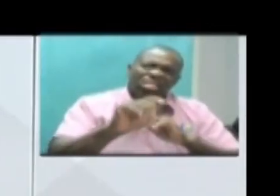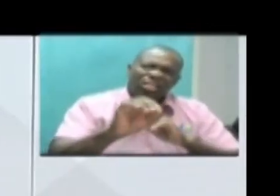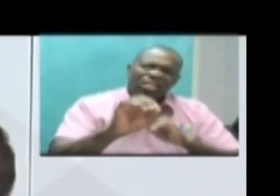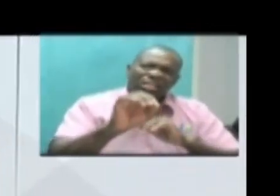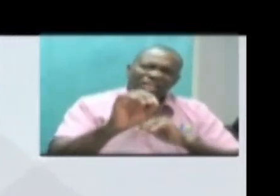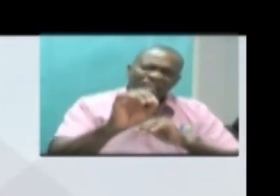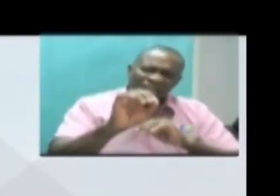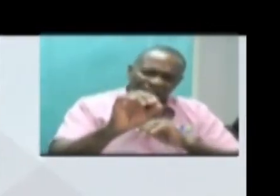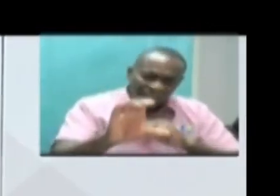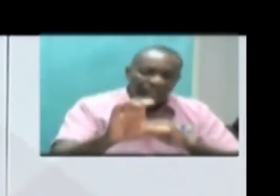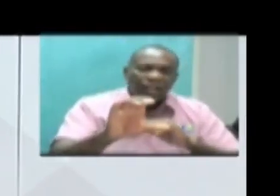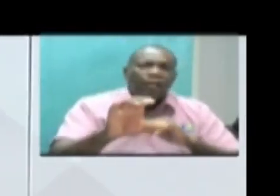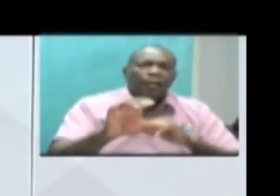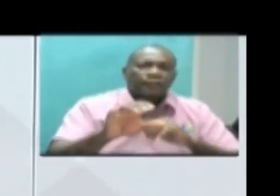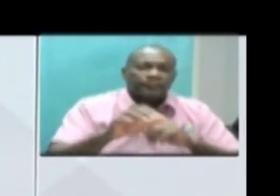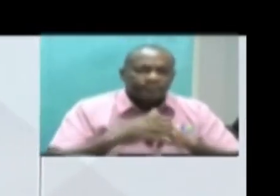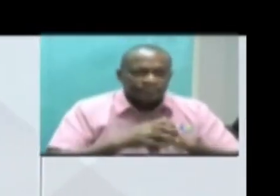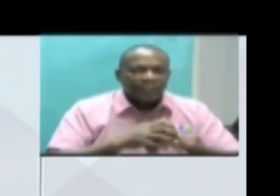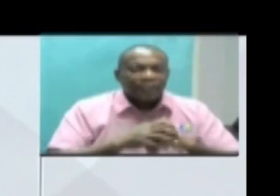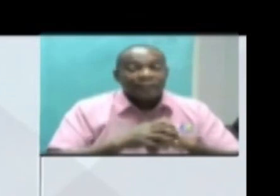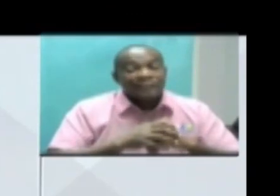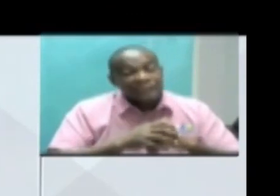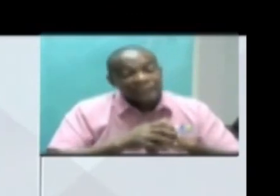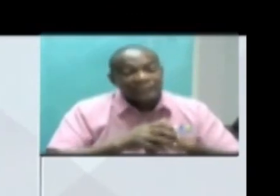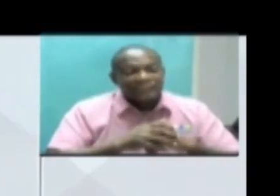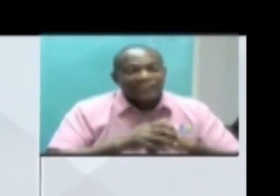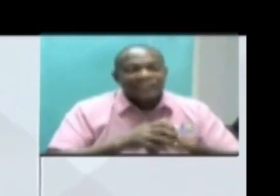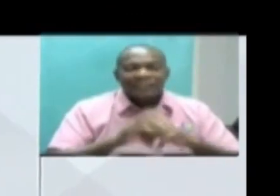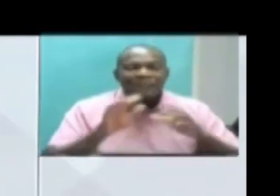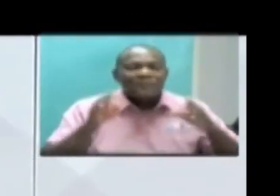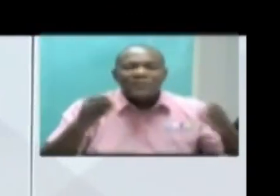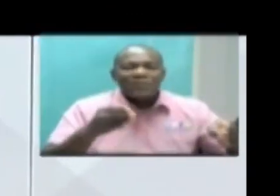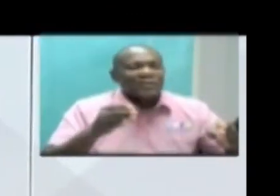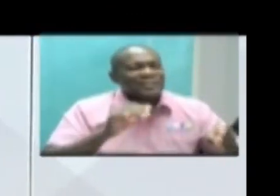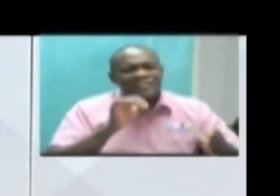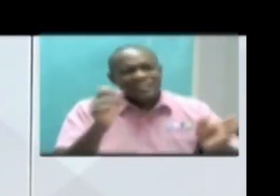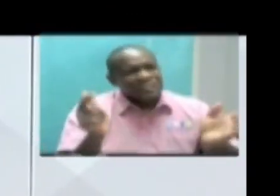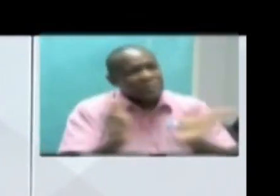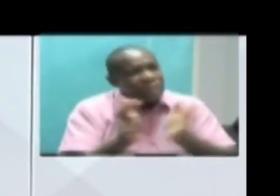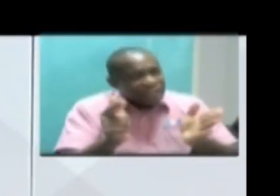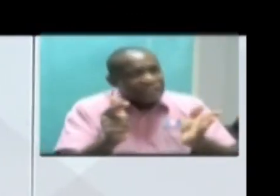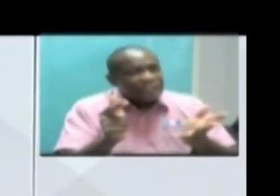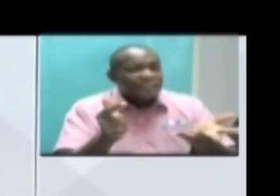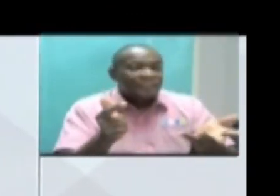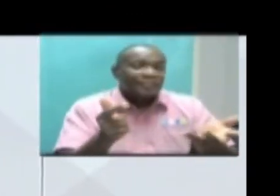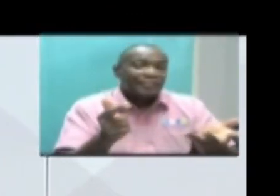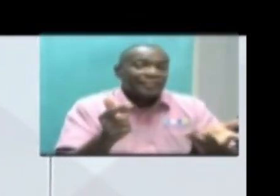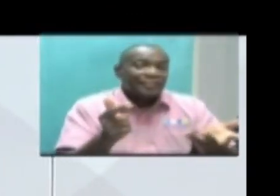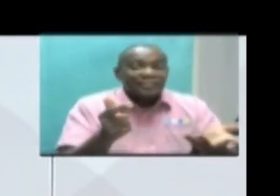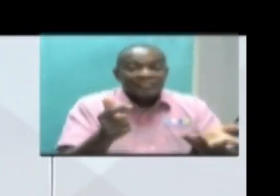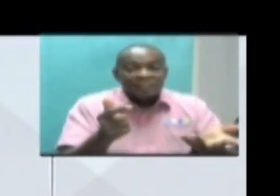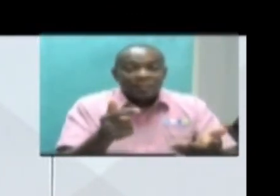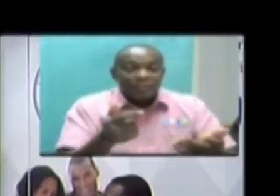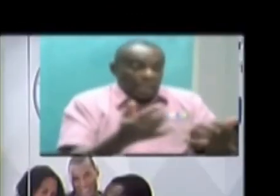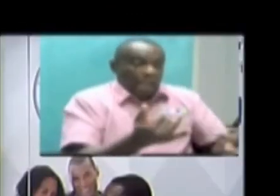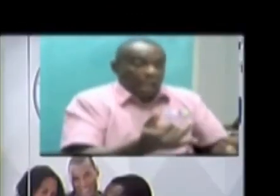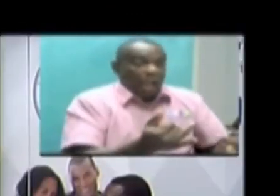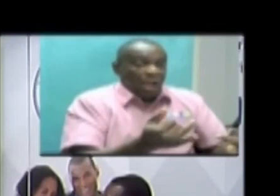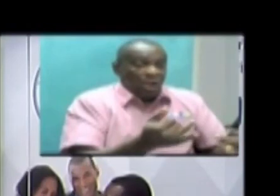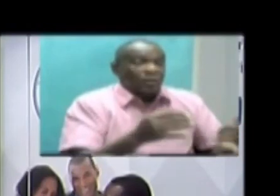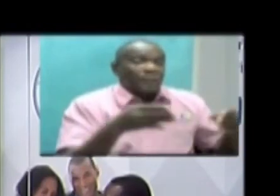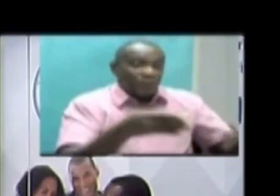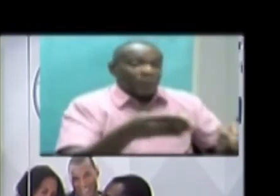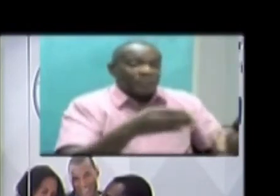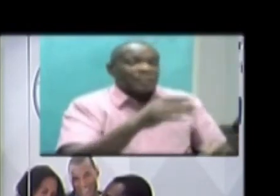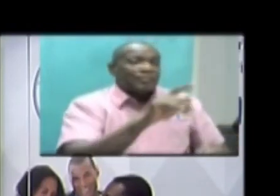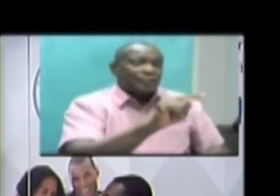I think maybe the focus is not to ban TikTok, because today is TikTok, you know, tonight it might be top tick, right? A different one completely, right?